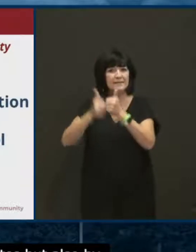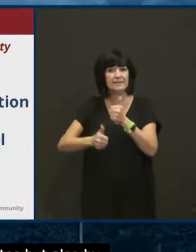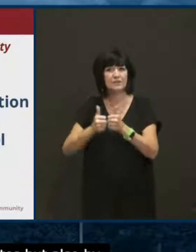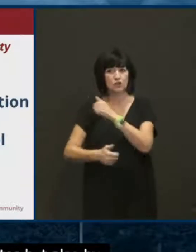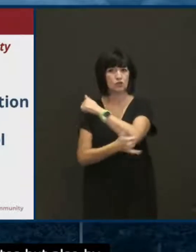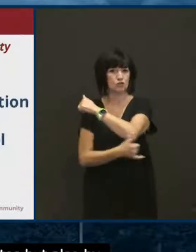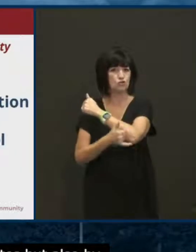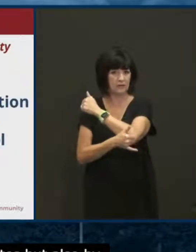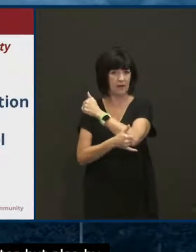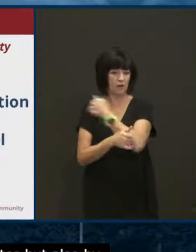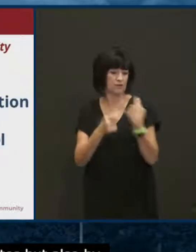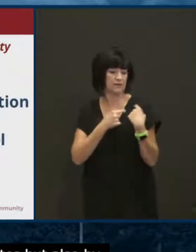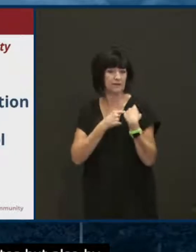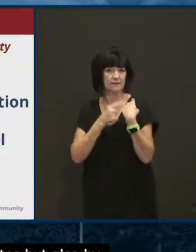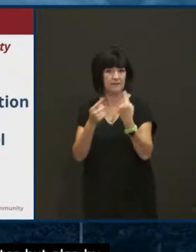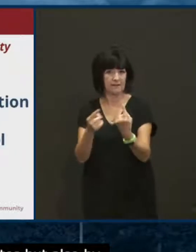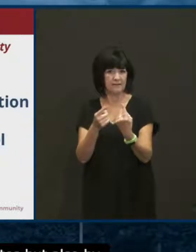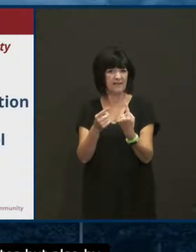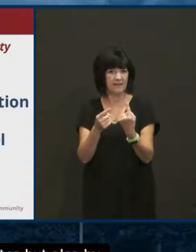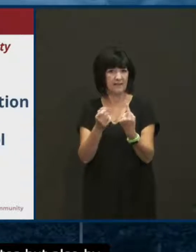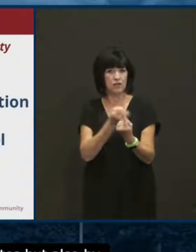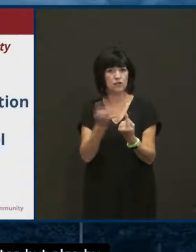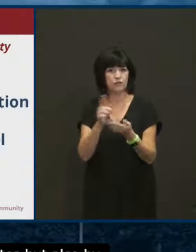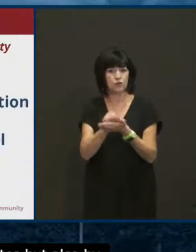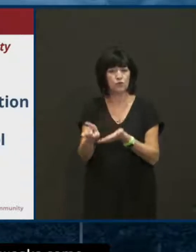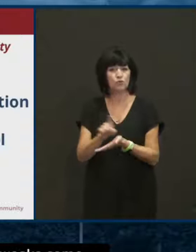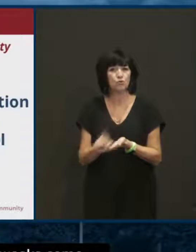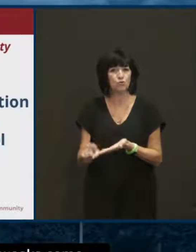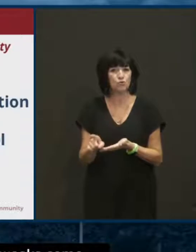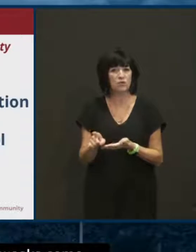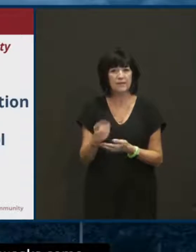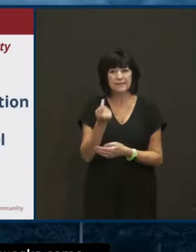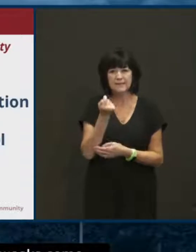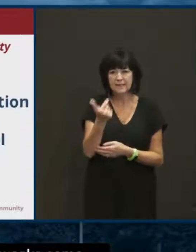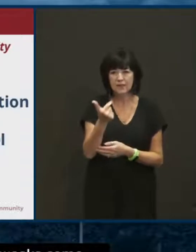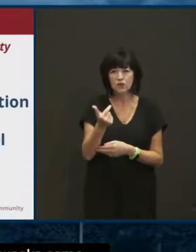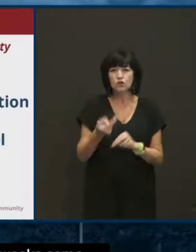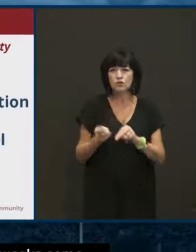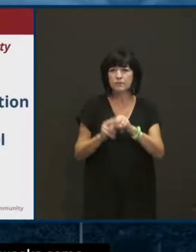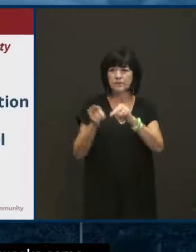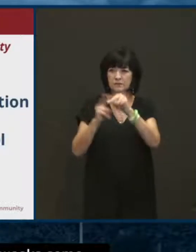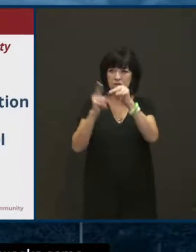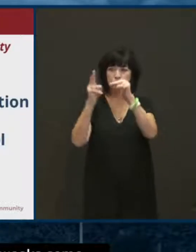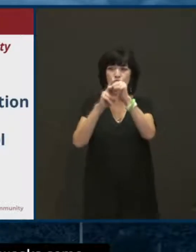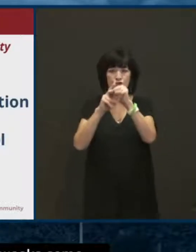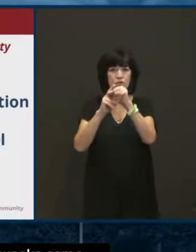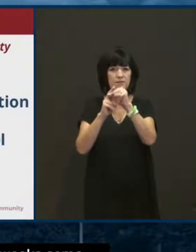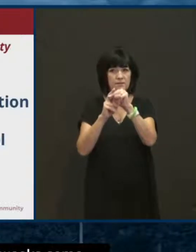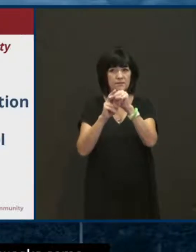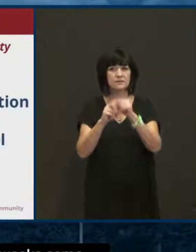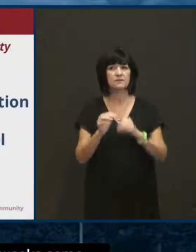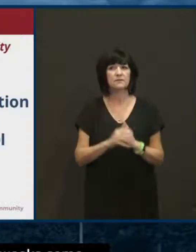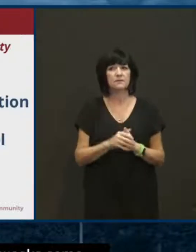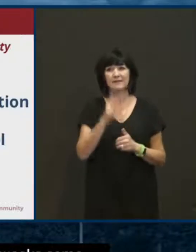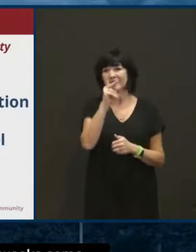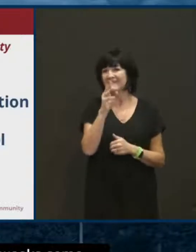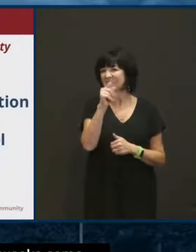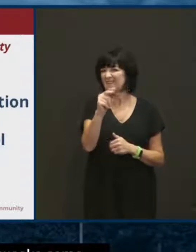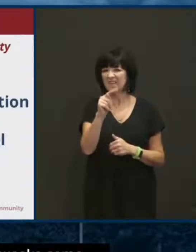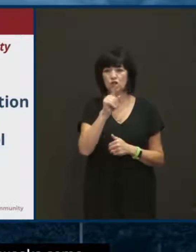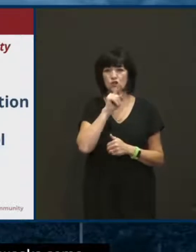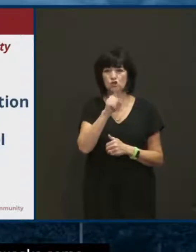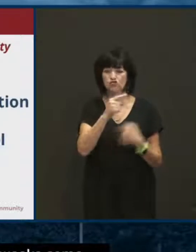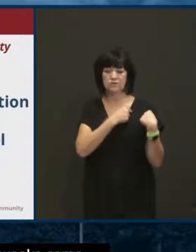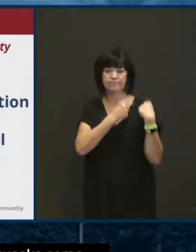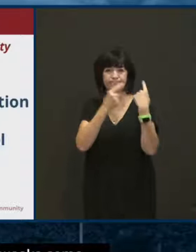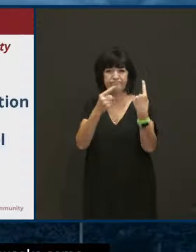last couple of weeks, some slight increases in Newcastle County hospitalizations. Kent County has been stable for a